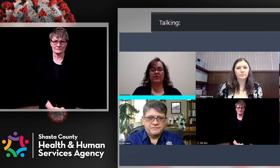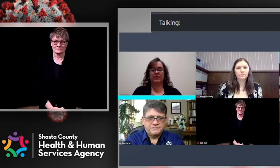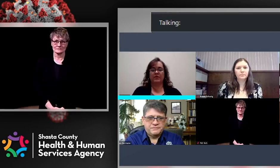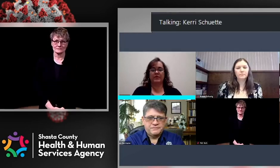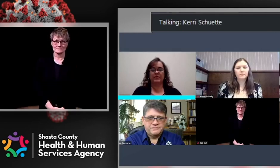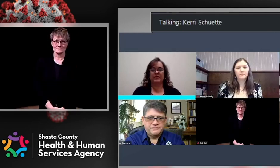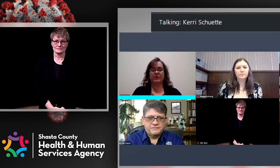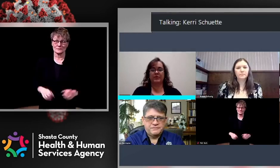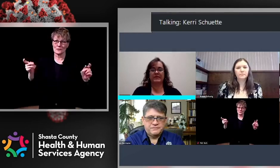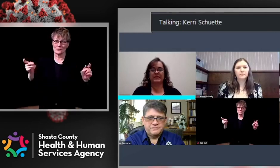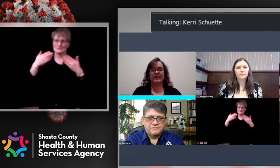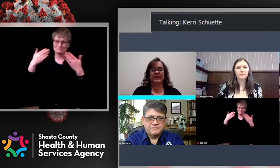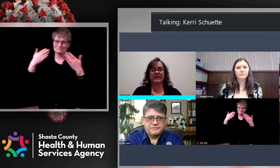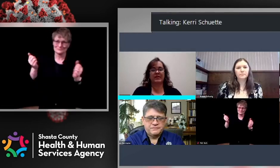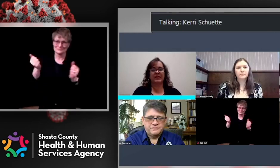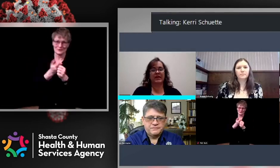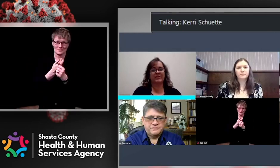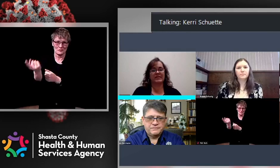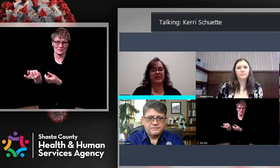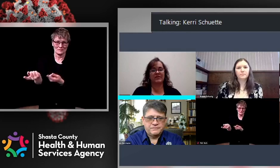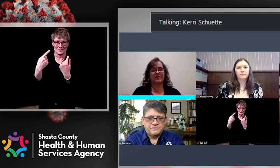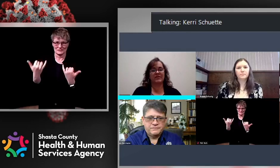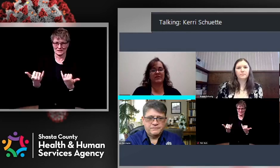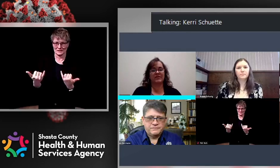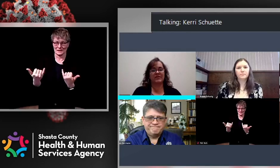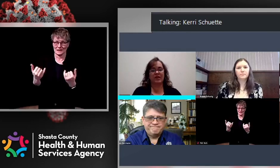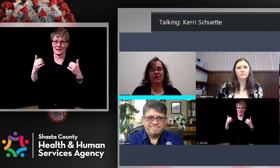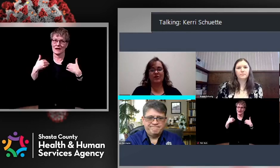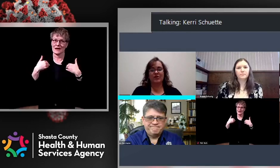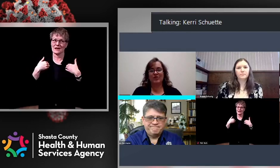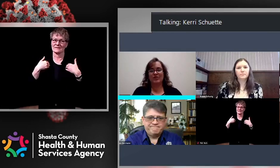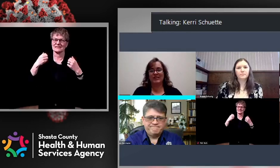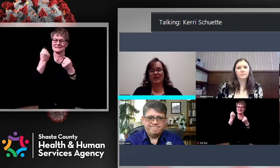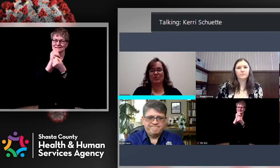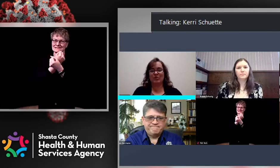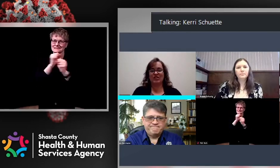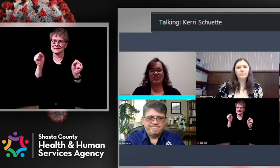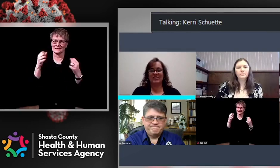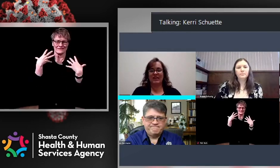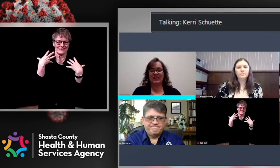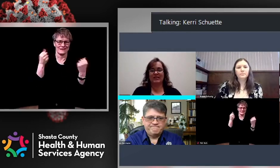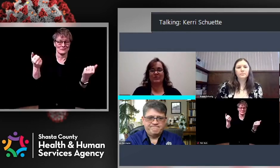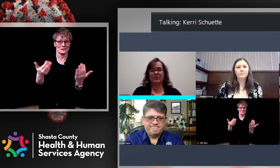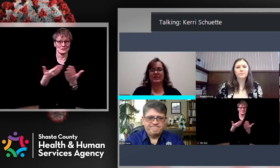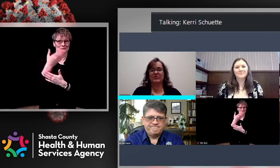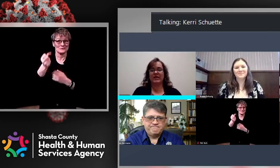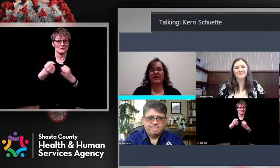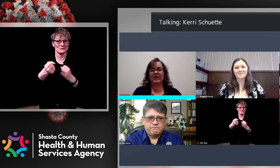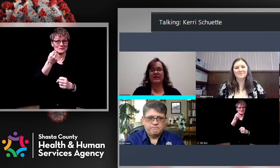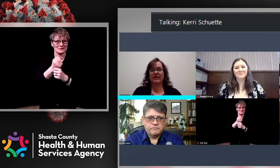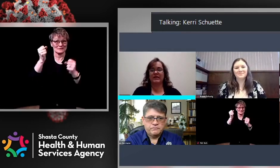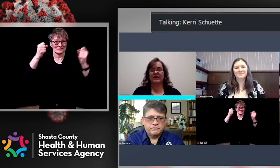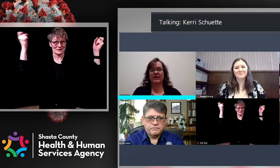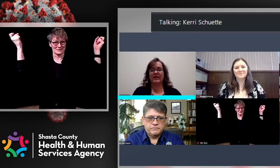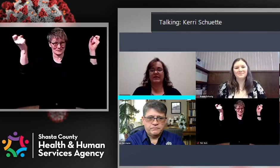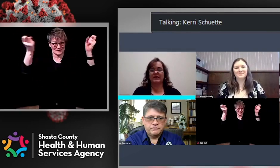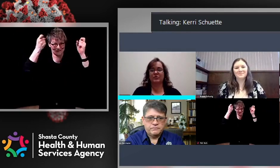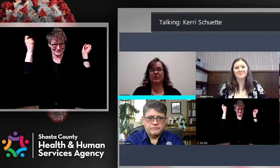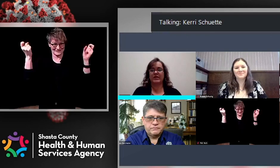Okay, thank you everyone for being with us again. Everybody have a safe and healthy New Year celebration, and we will see you